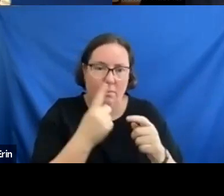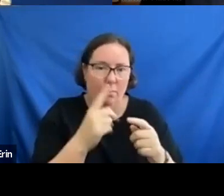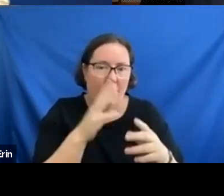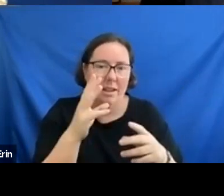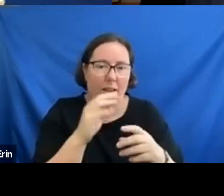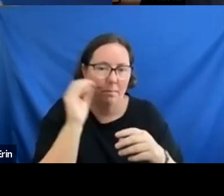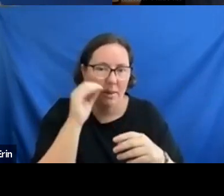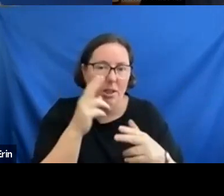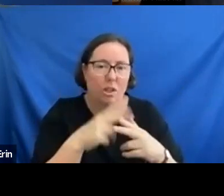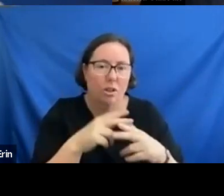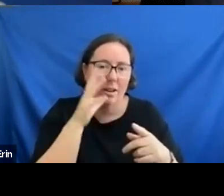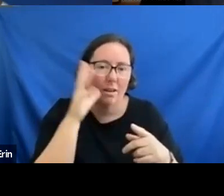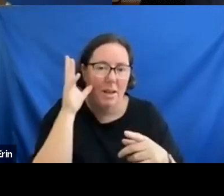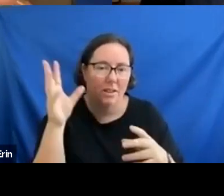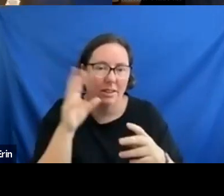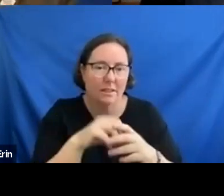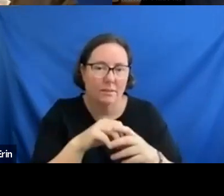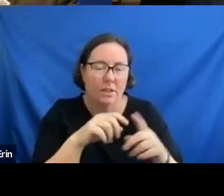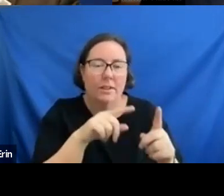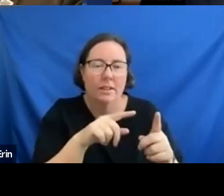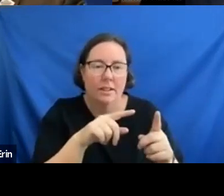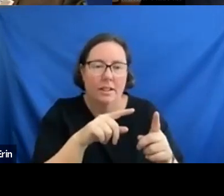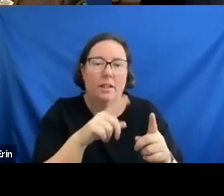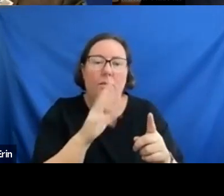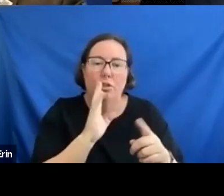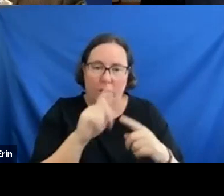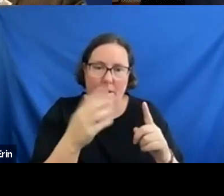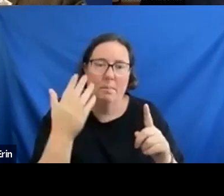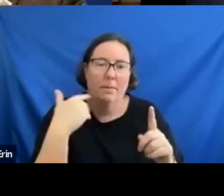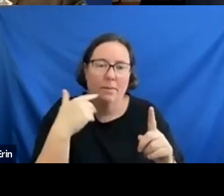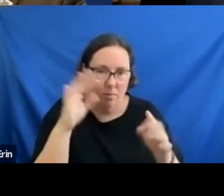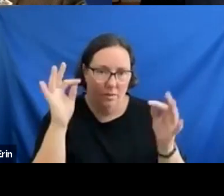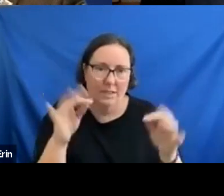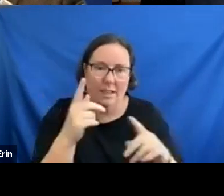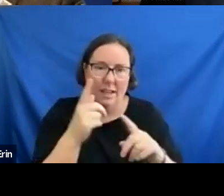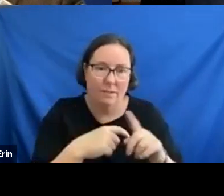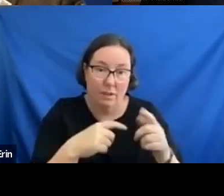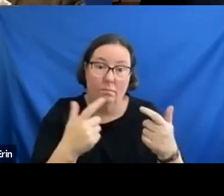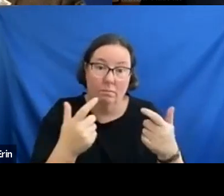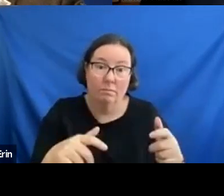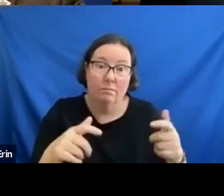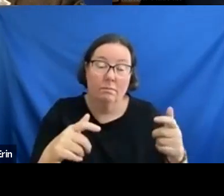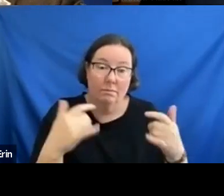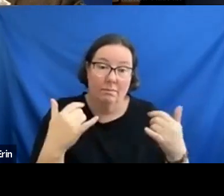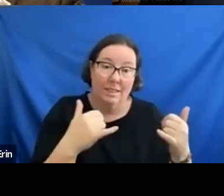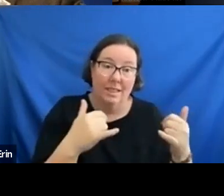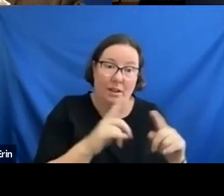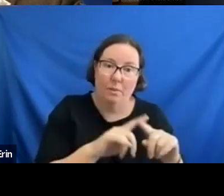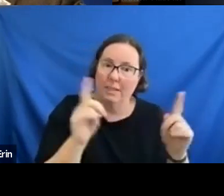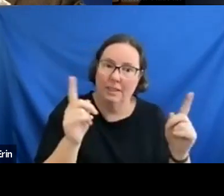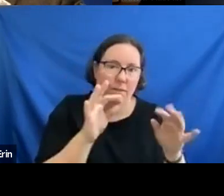Involved. It's one that we've talked about in the past. That was decided by a significantly now different